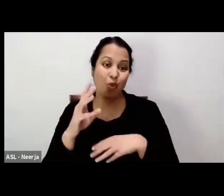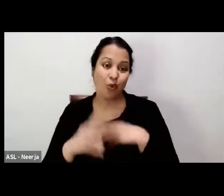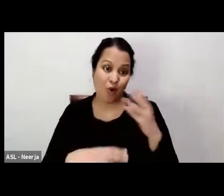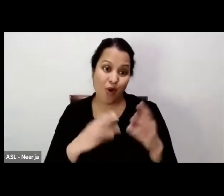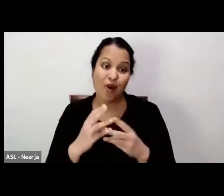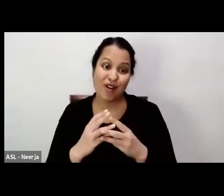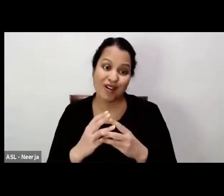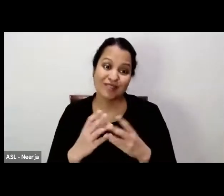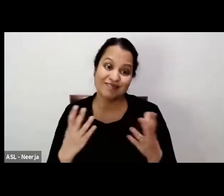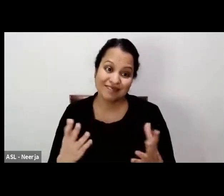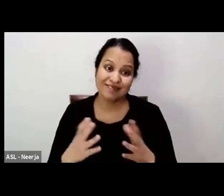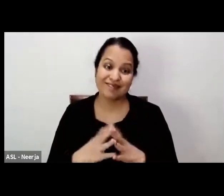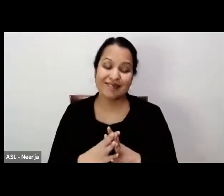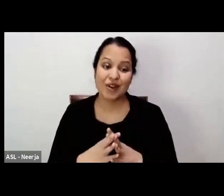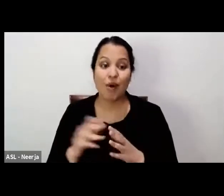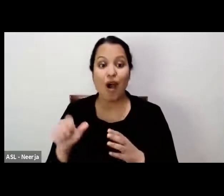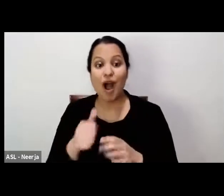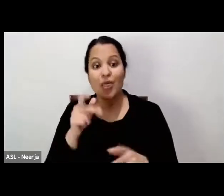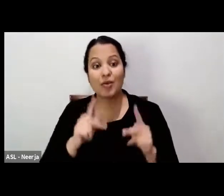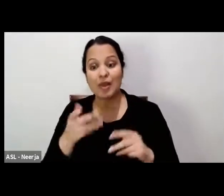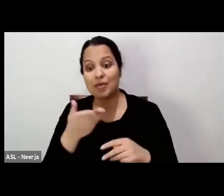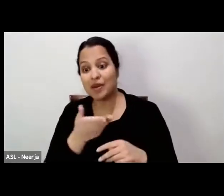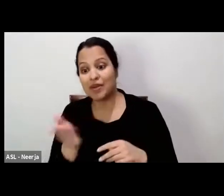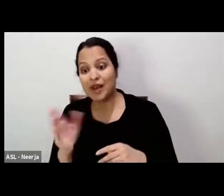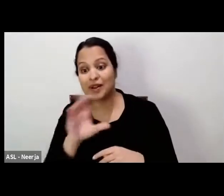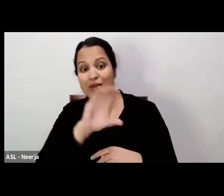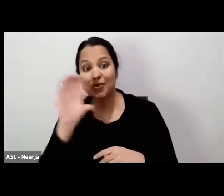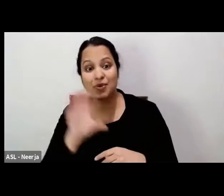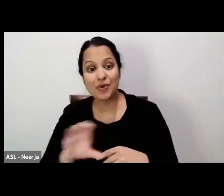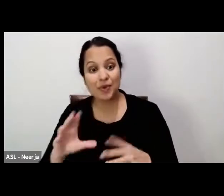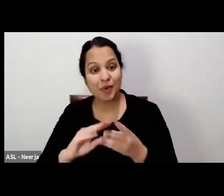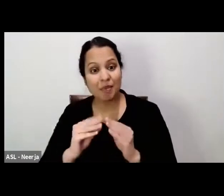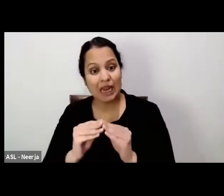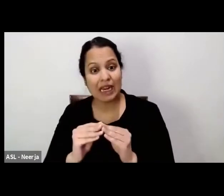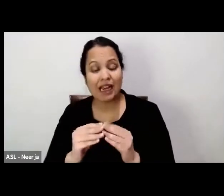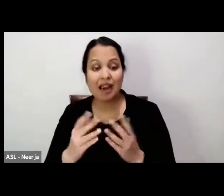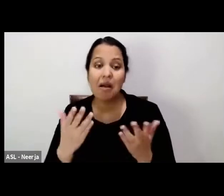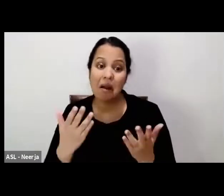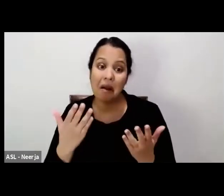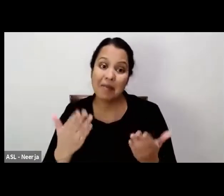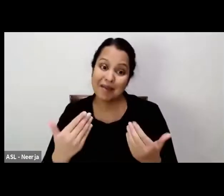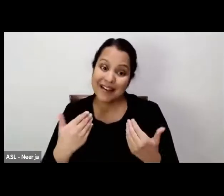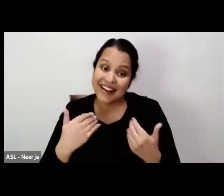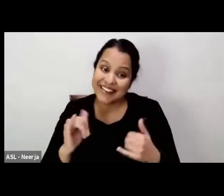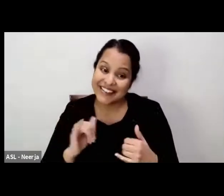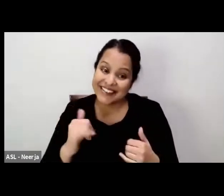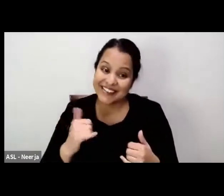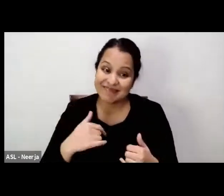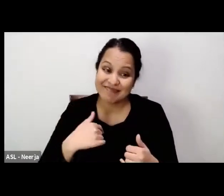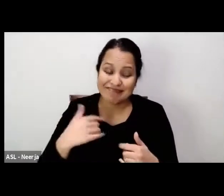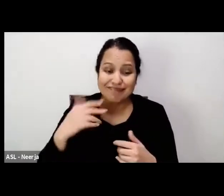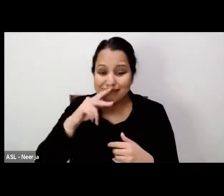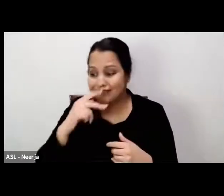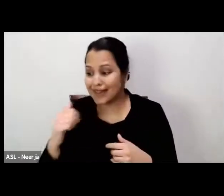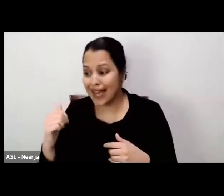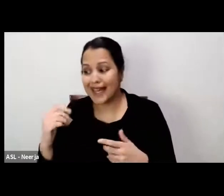people on that Zoom meeting, they may be having their kids in the background. They might be trying to